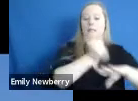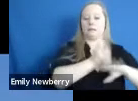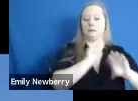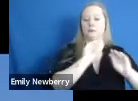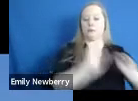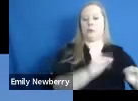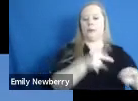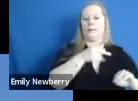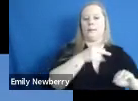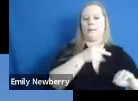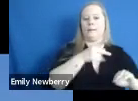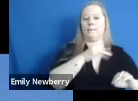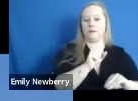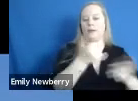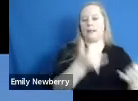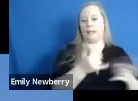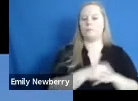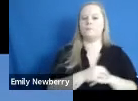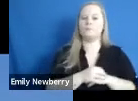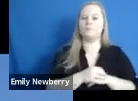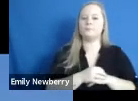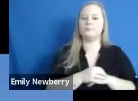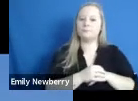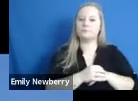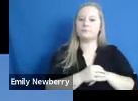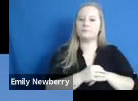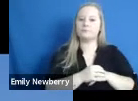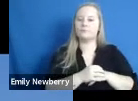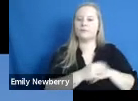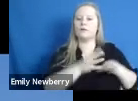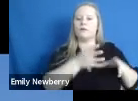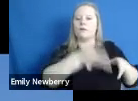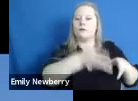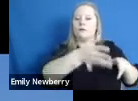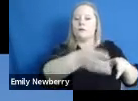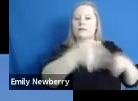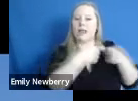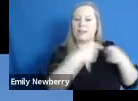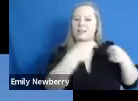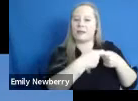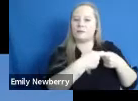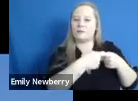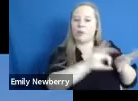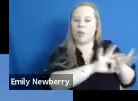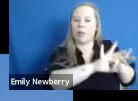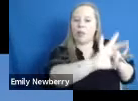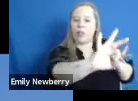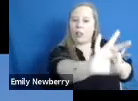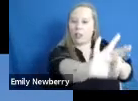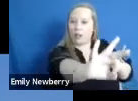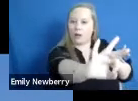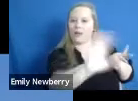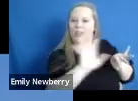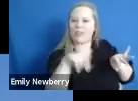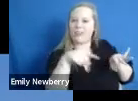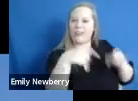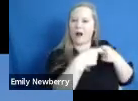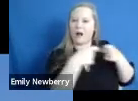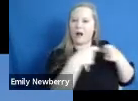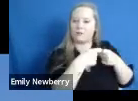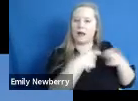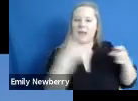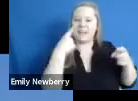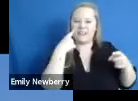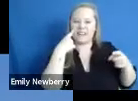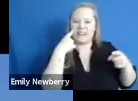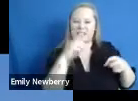pivot rehab. They're laying the electrical utility line right there on that spool. That might be a 10-inch pipe,